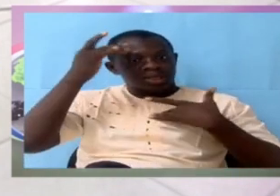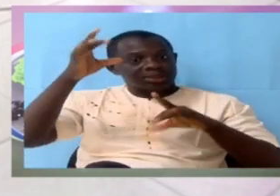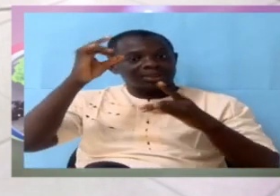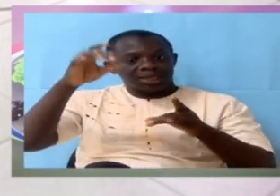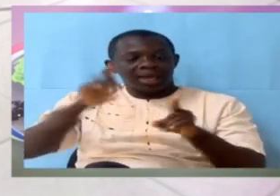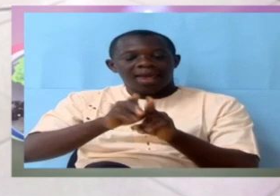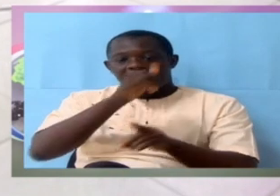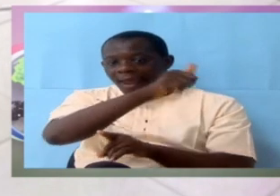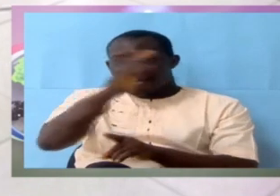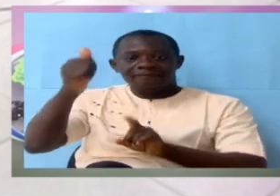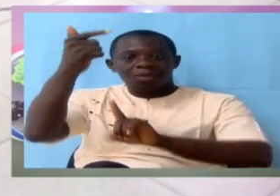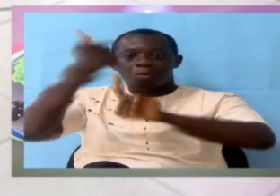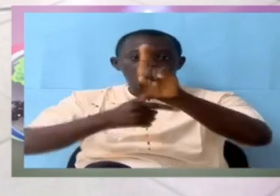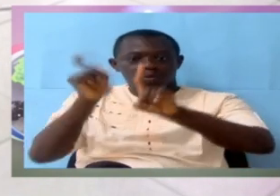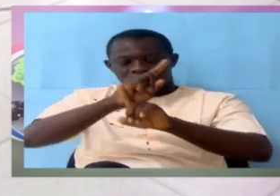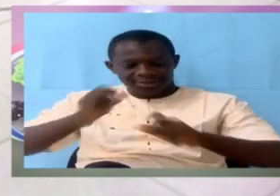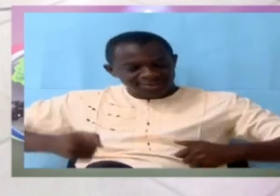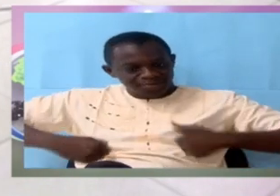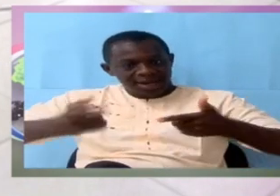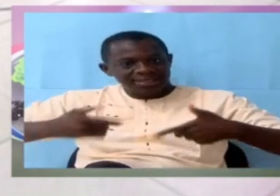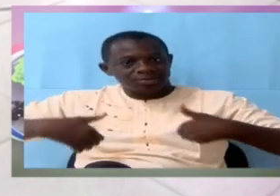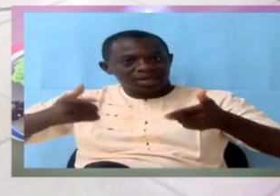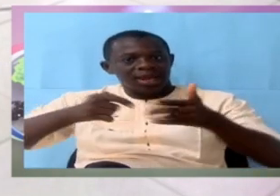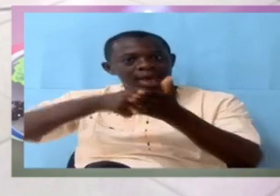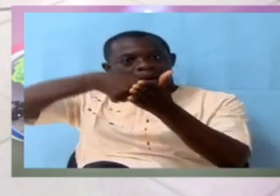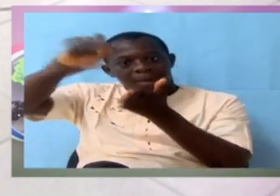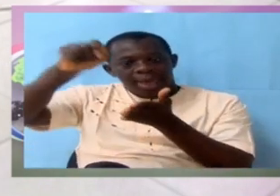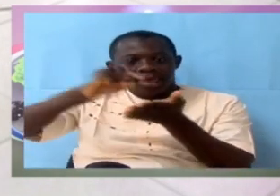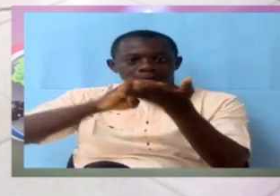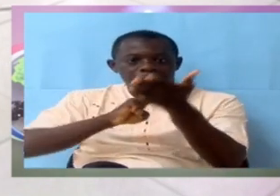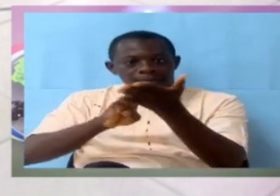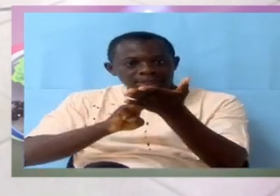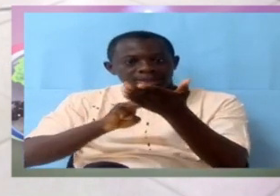what I spent to buy medicine is about